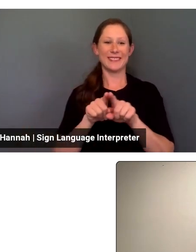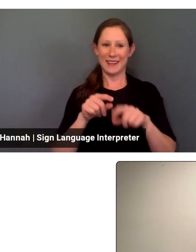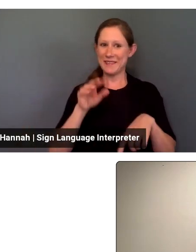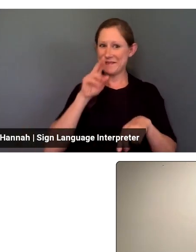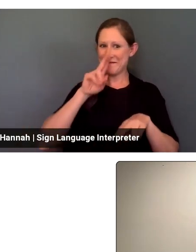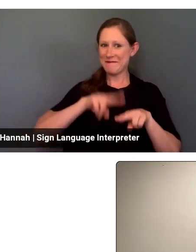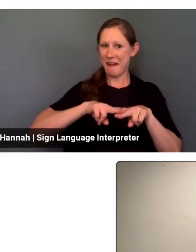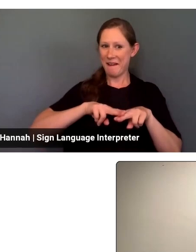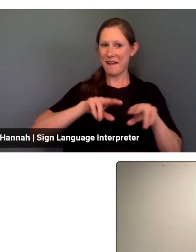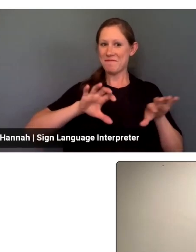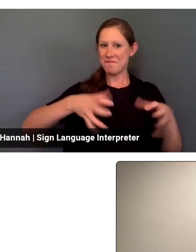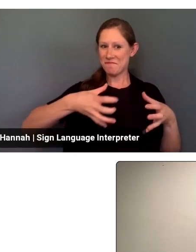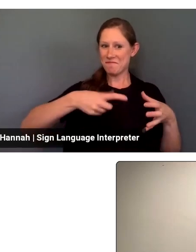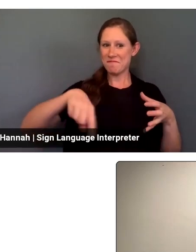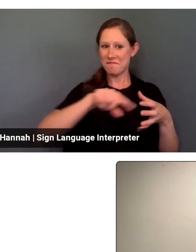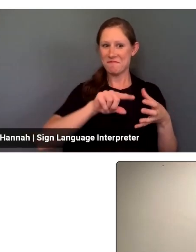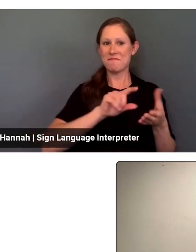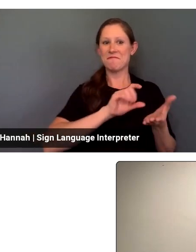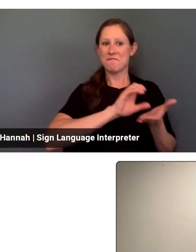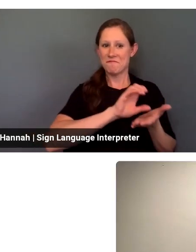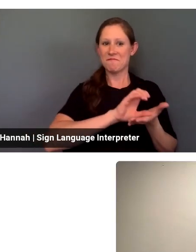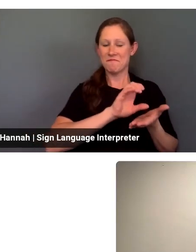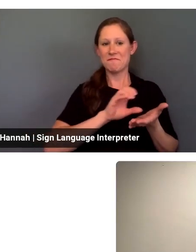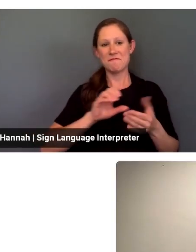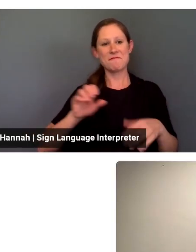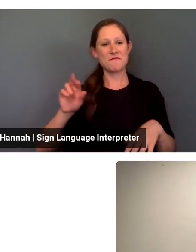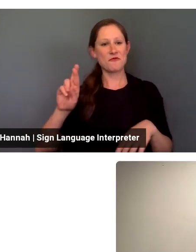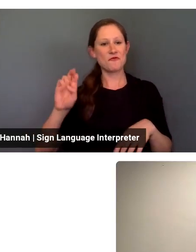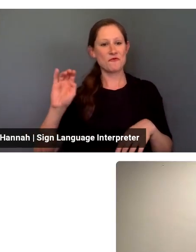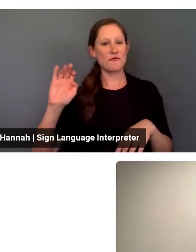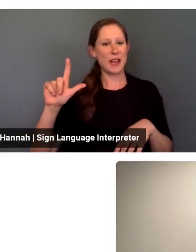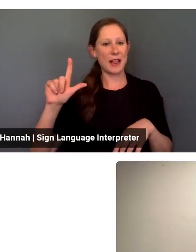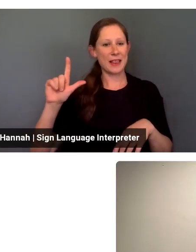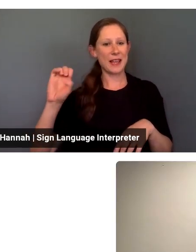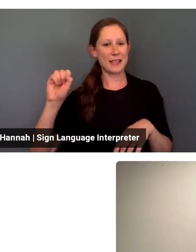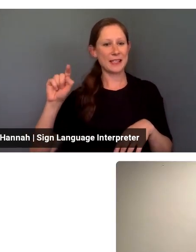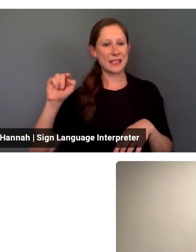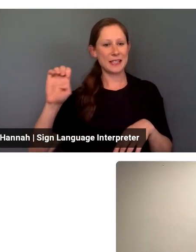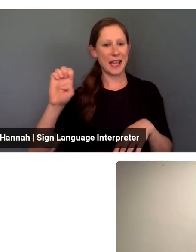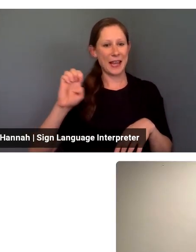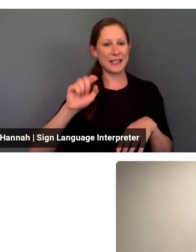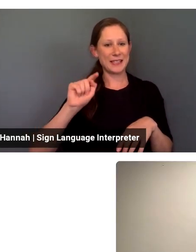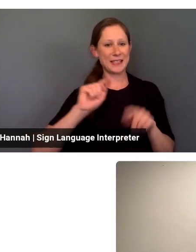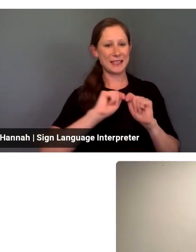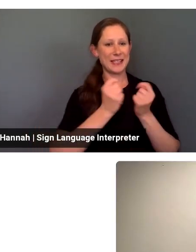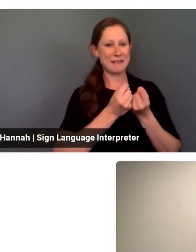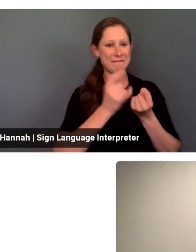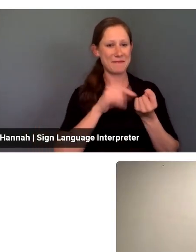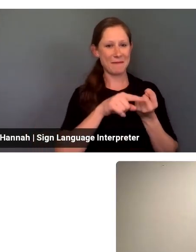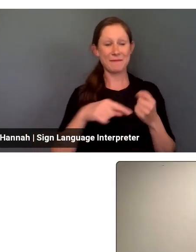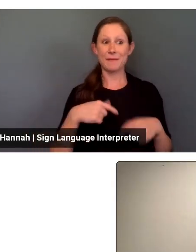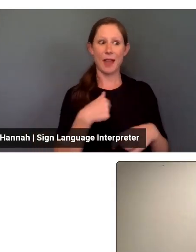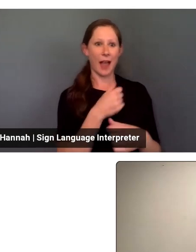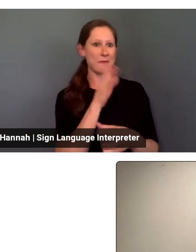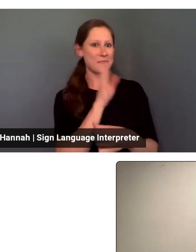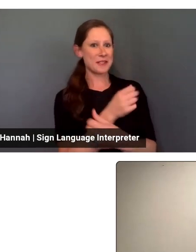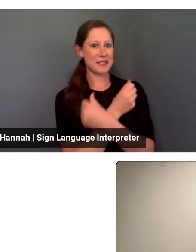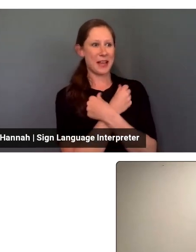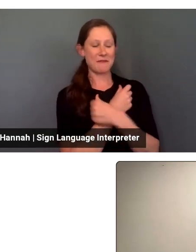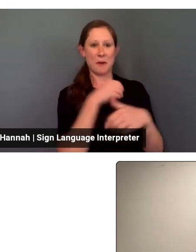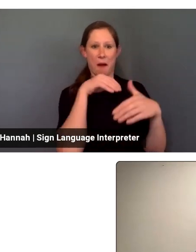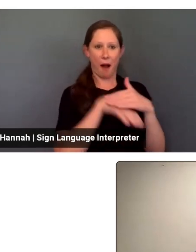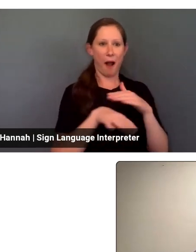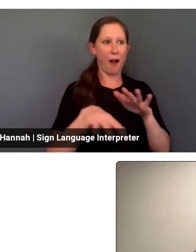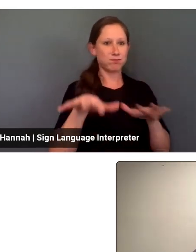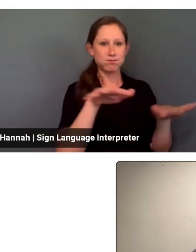team. And I would love to be introduced by that video every single day when I walk in the office.